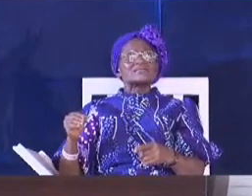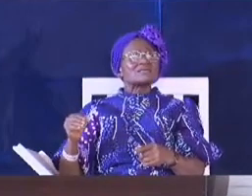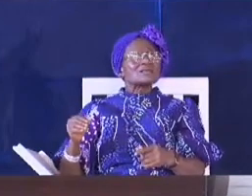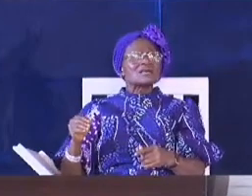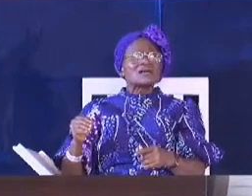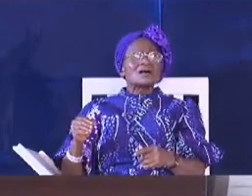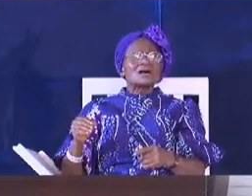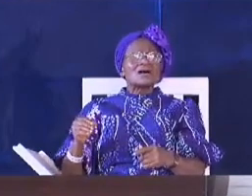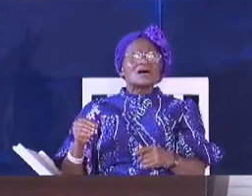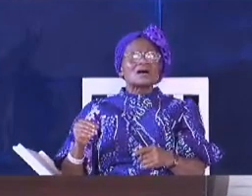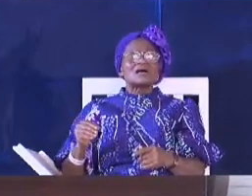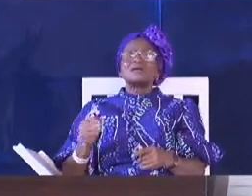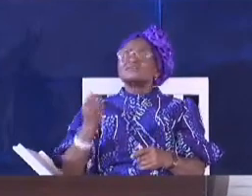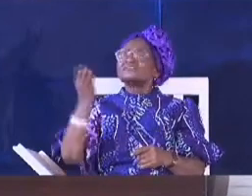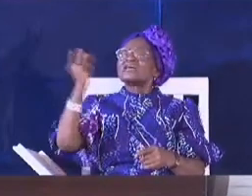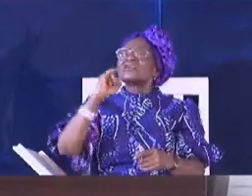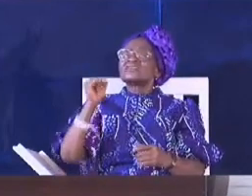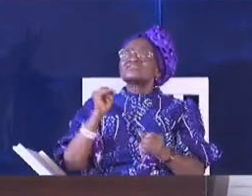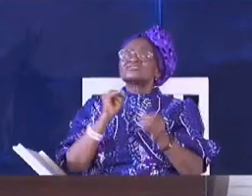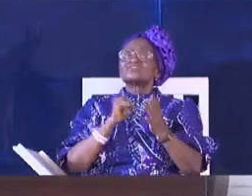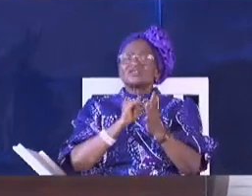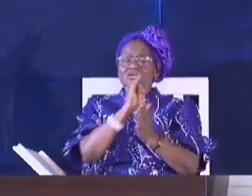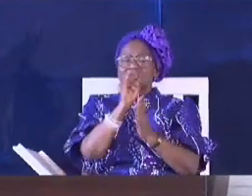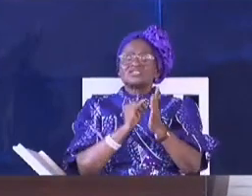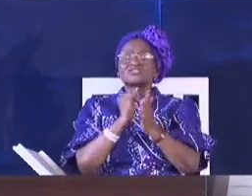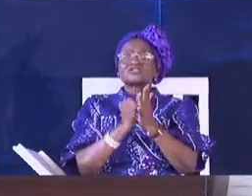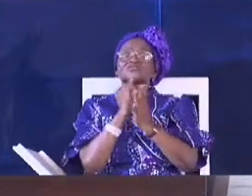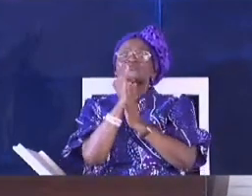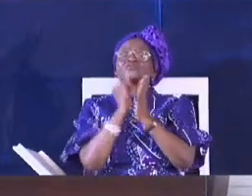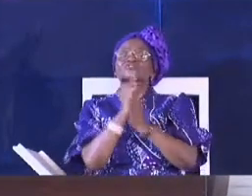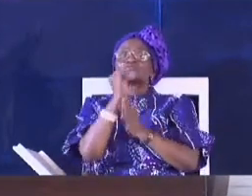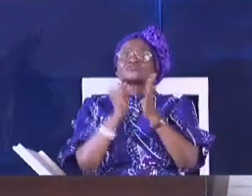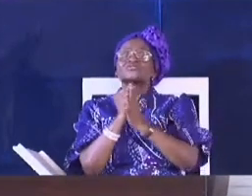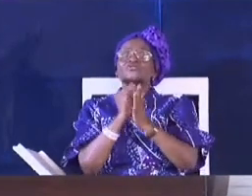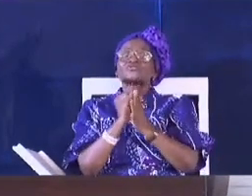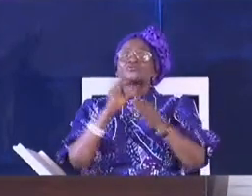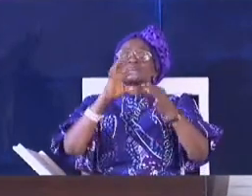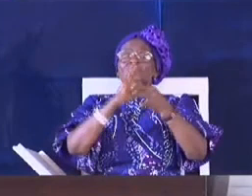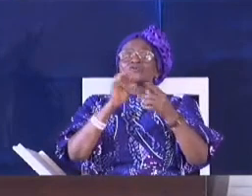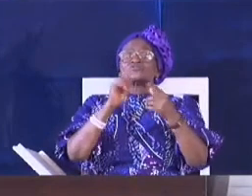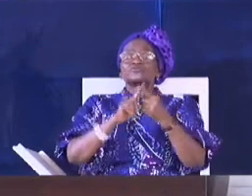there is an institution belonging to United Nations there.